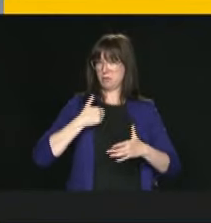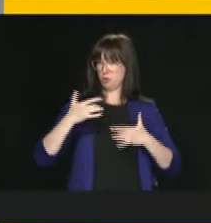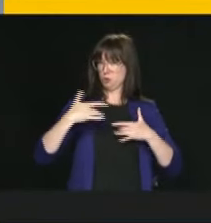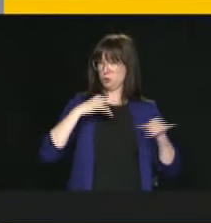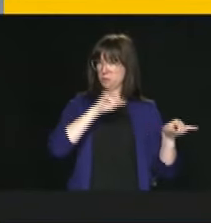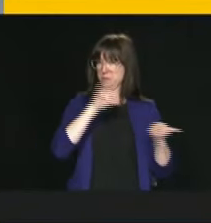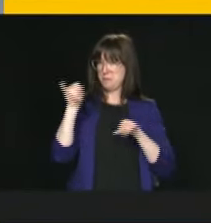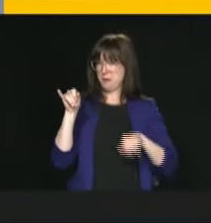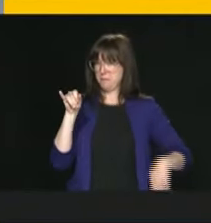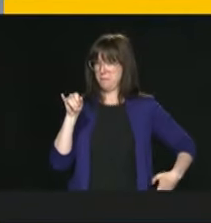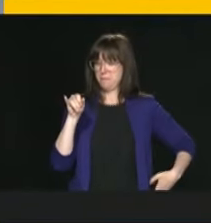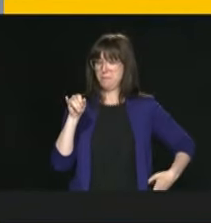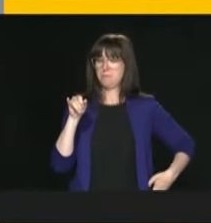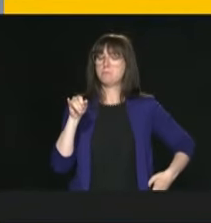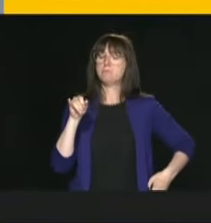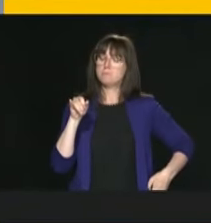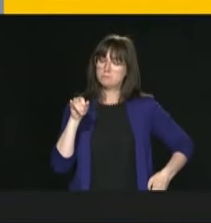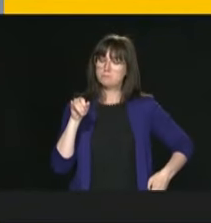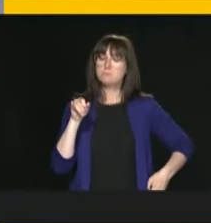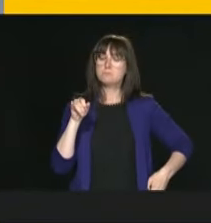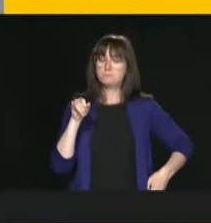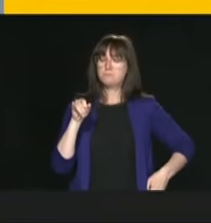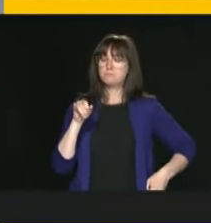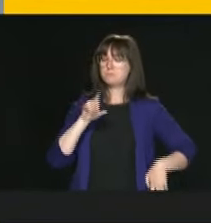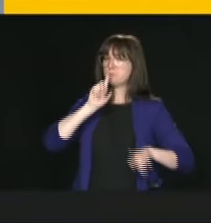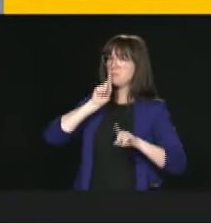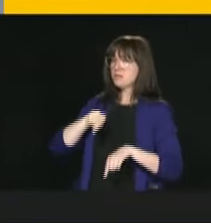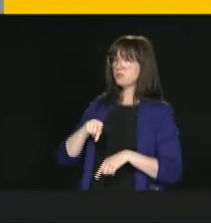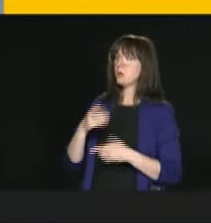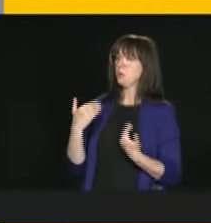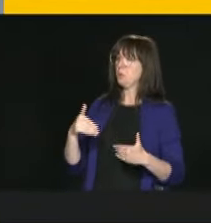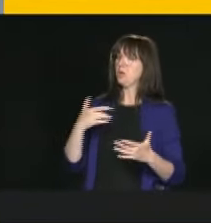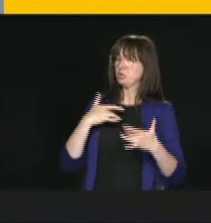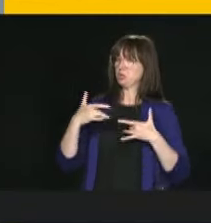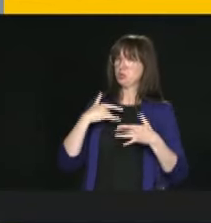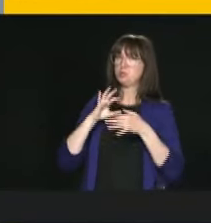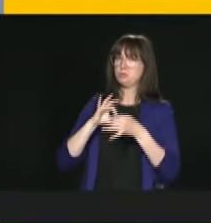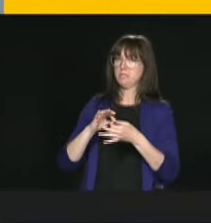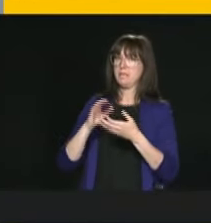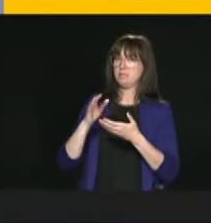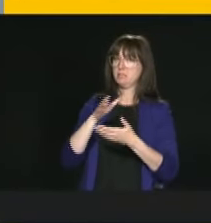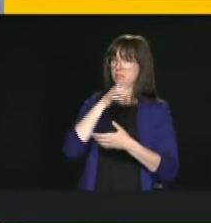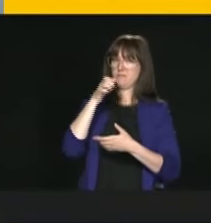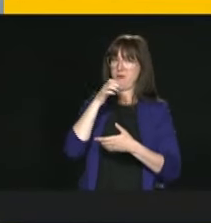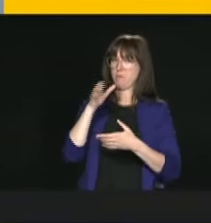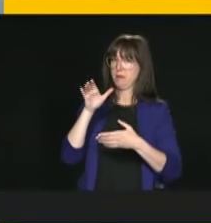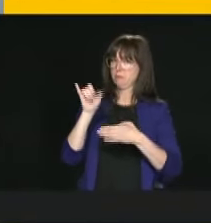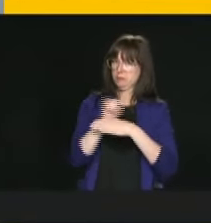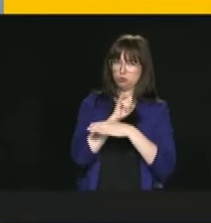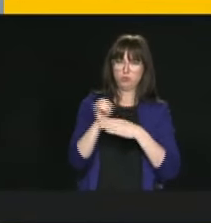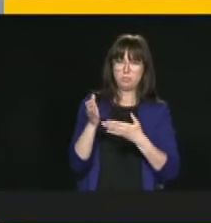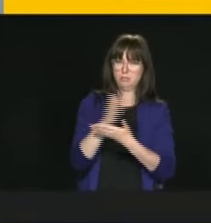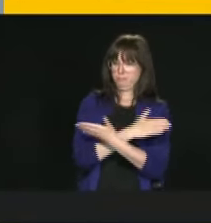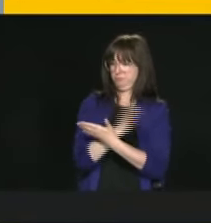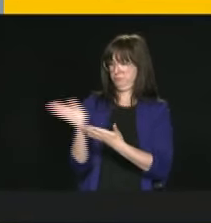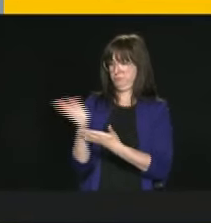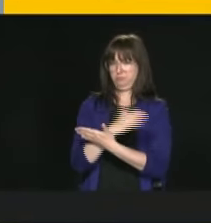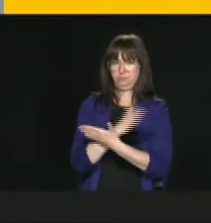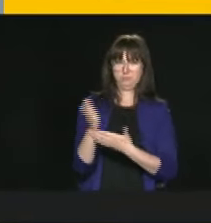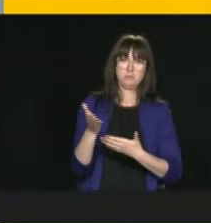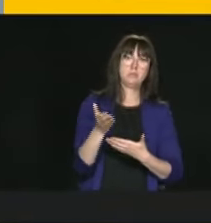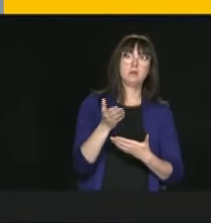have significant concerns about the entire scope of our agricultural supply chain. We need to make sure